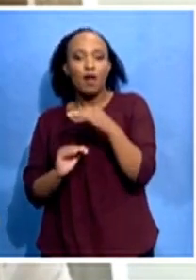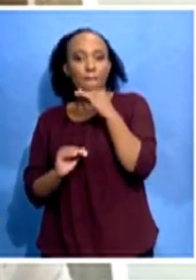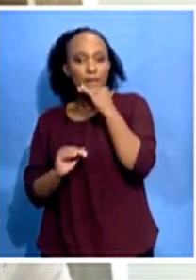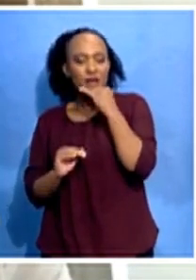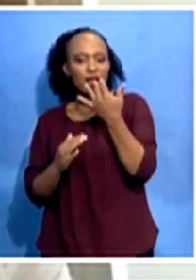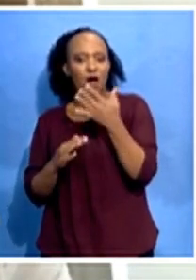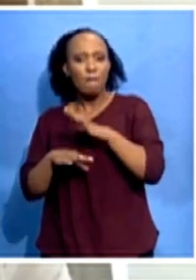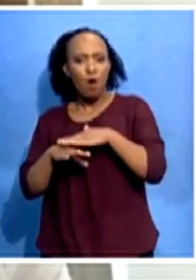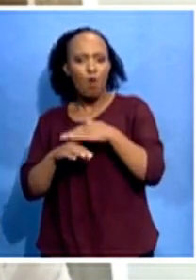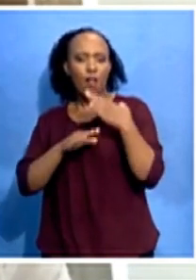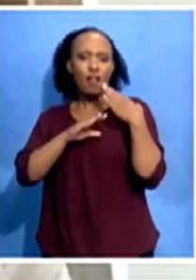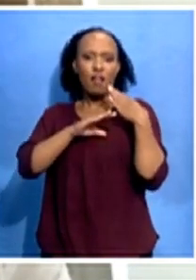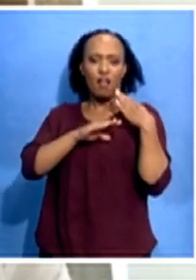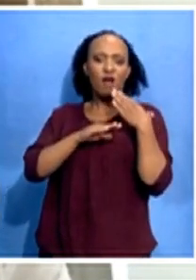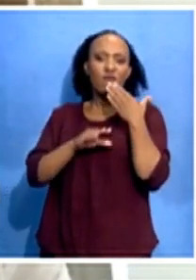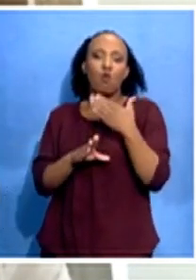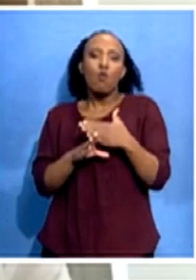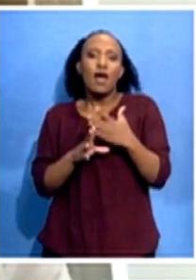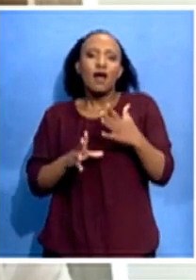What conversation is being held here?